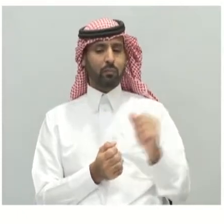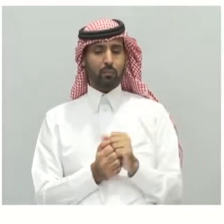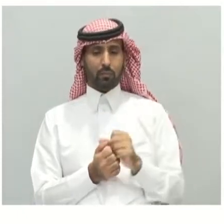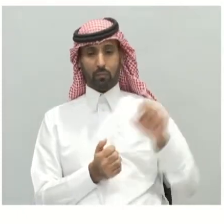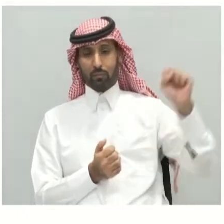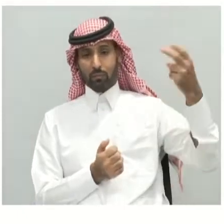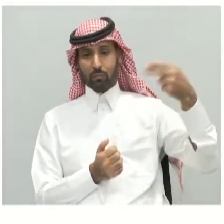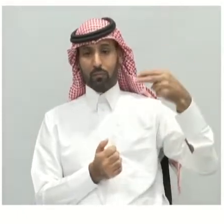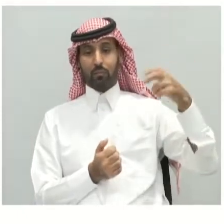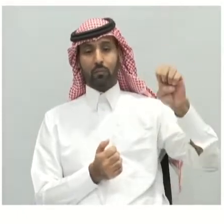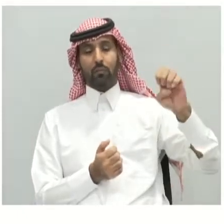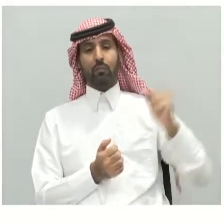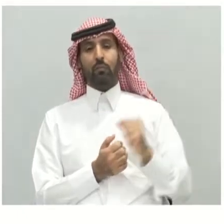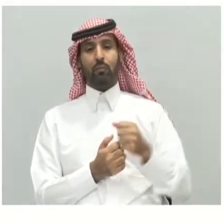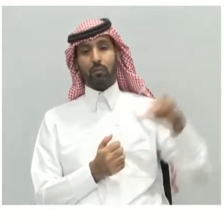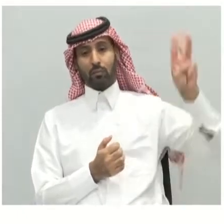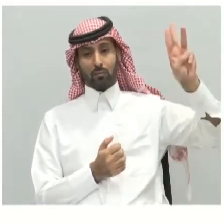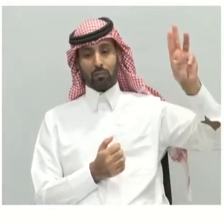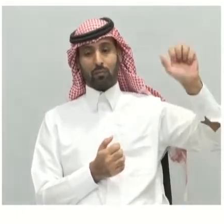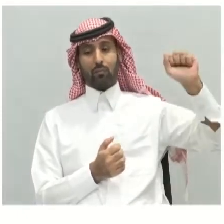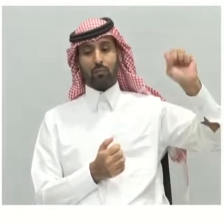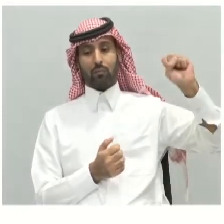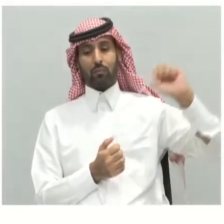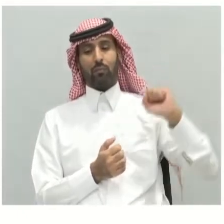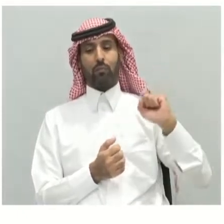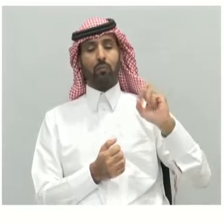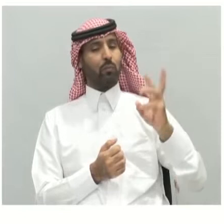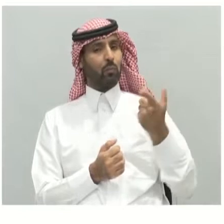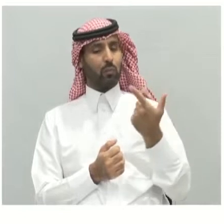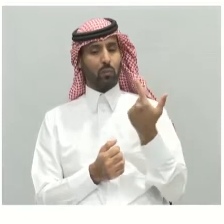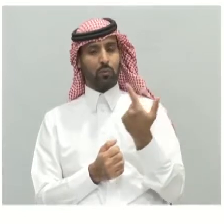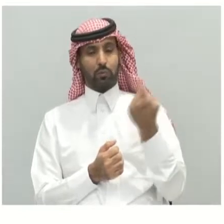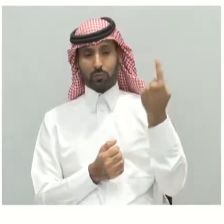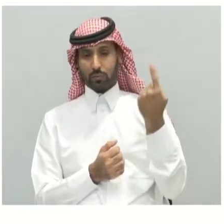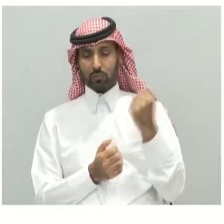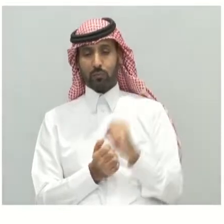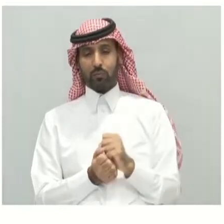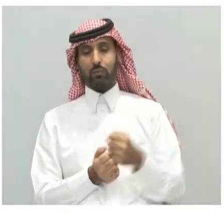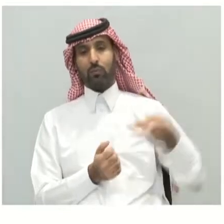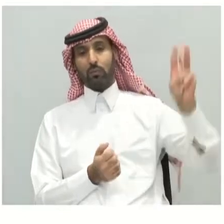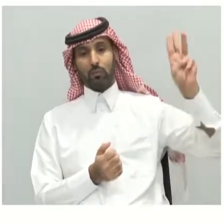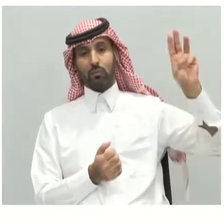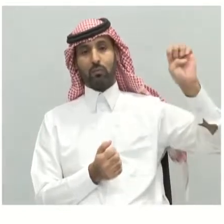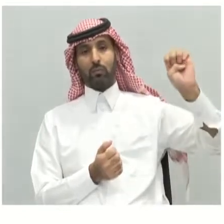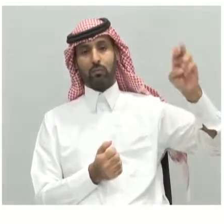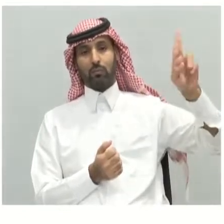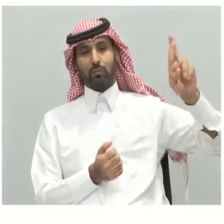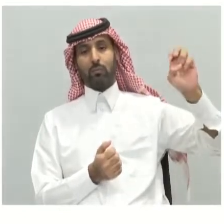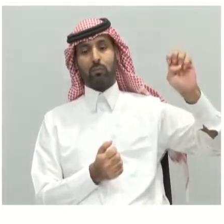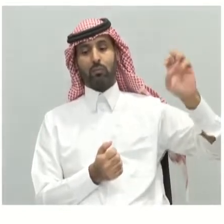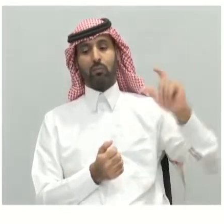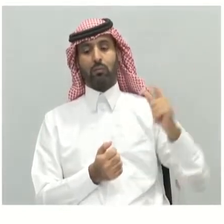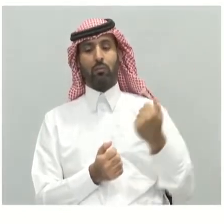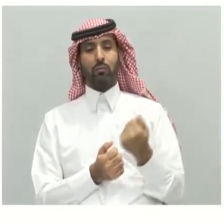was here. They were happy at the wedding. So these are examples. We don't have a